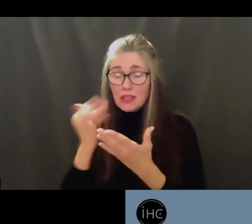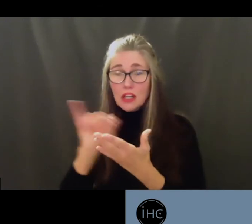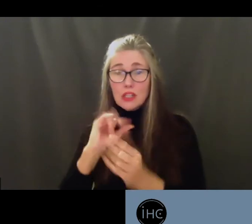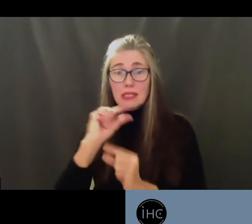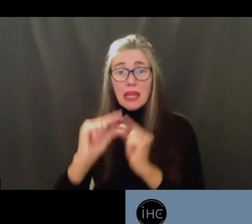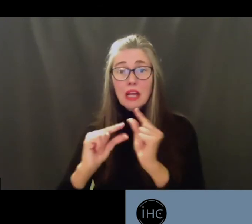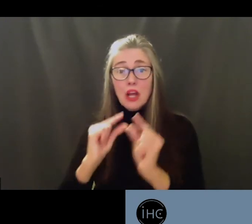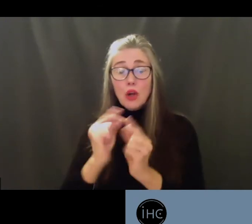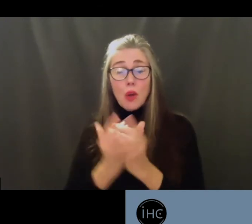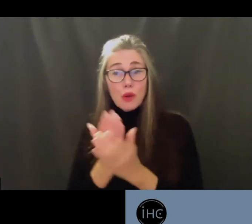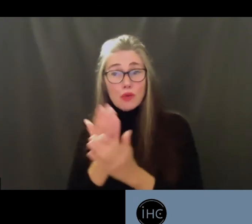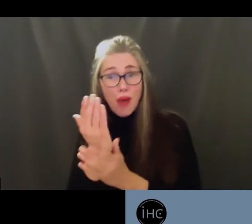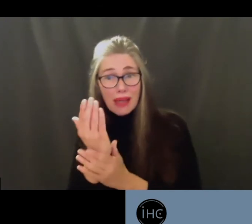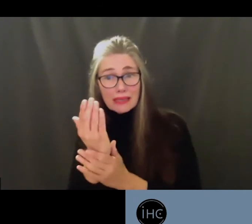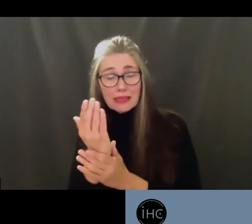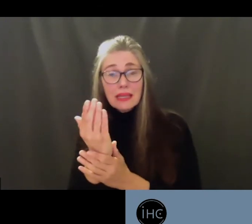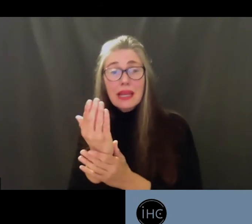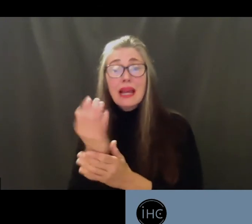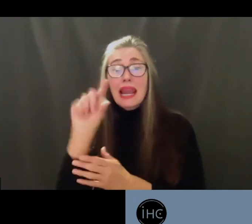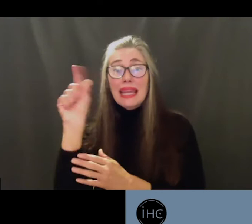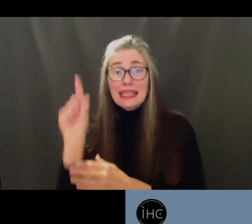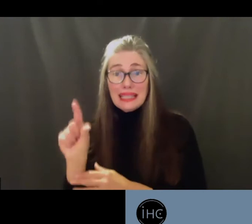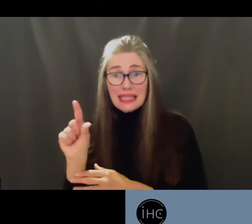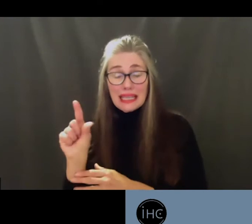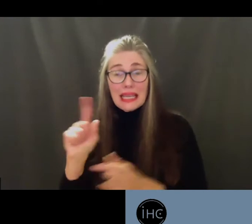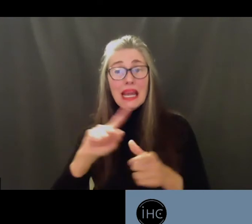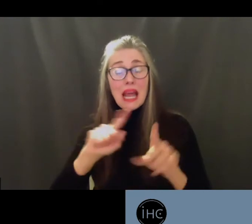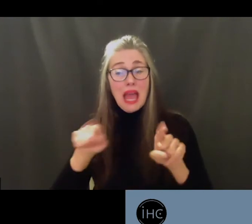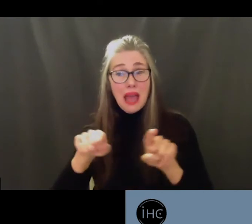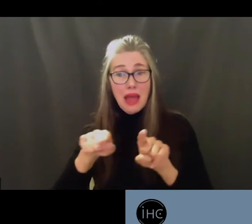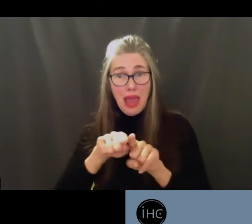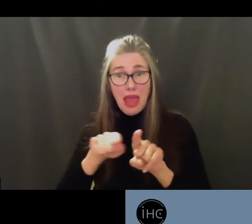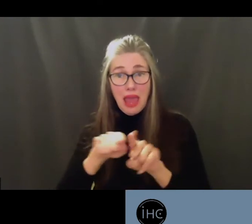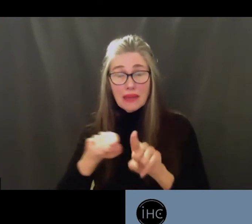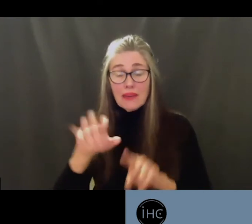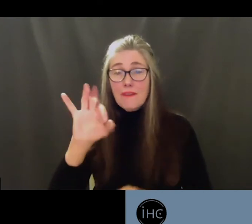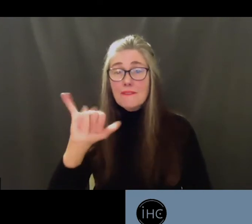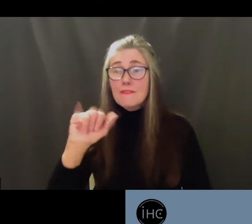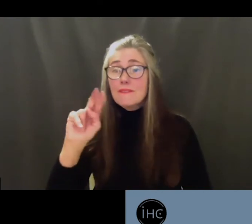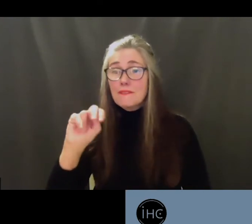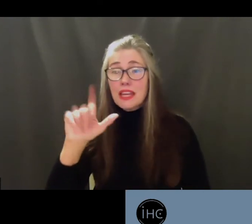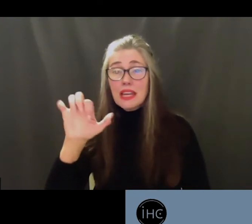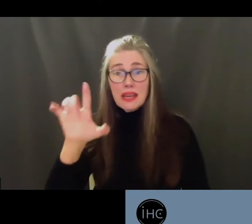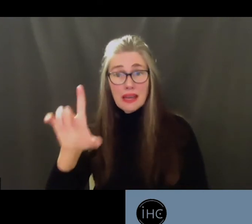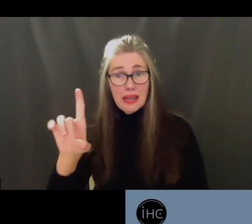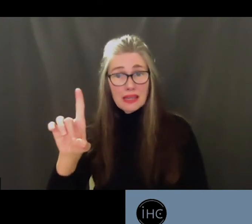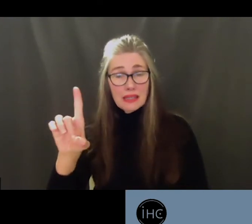in Italy at the local level and in Finland. So they're trying to integrate